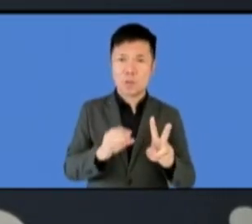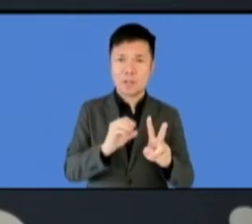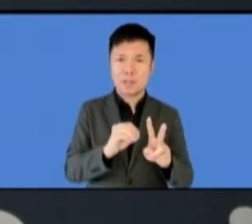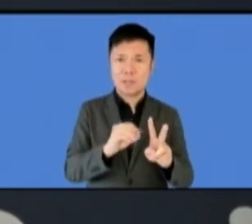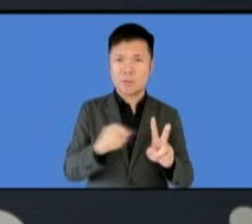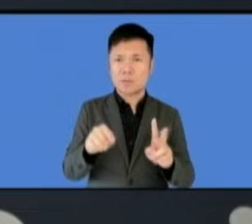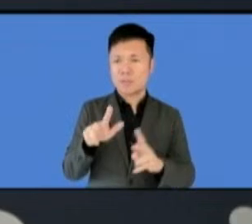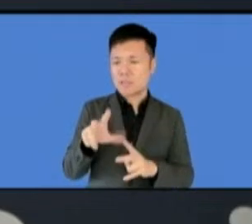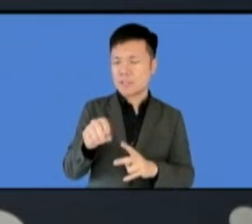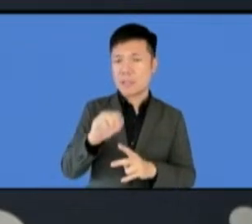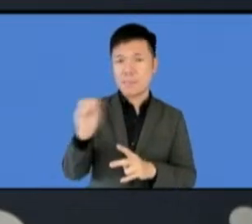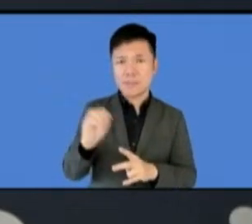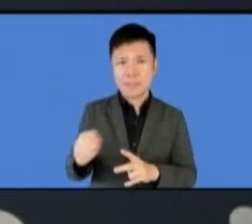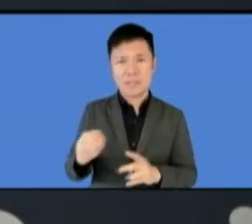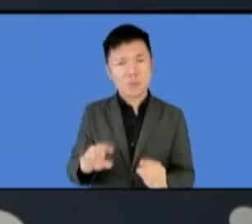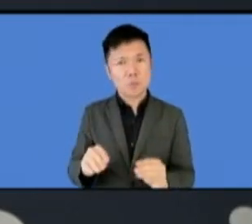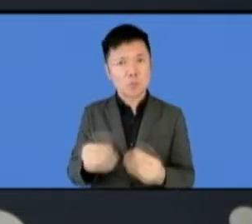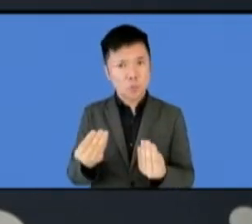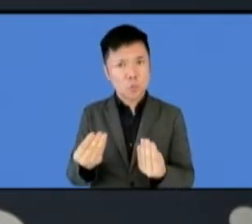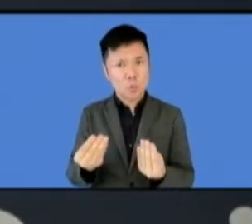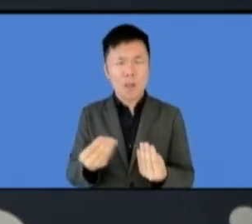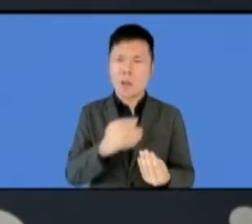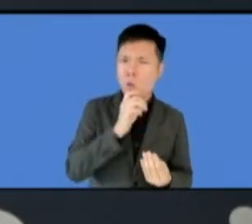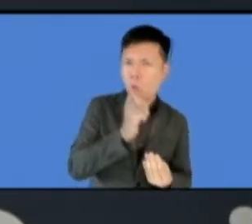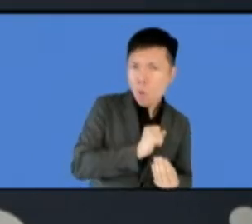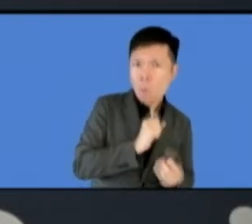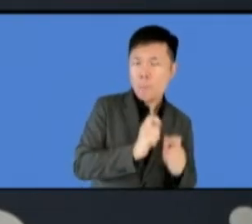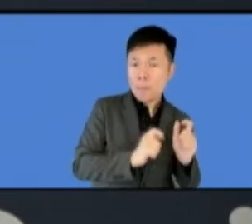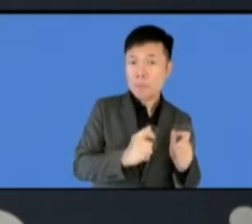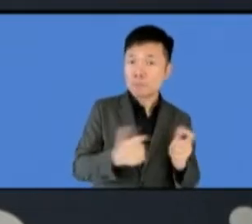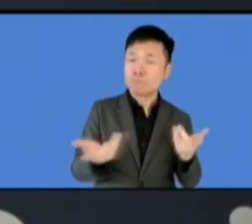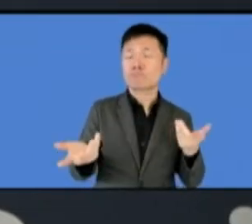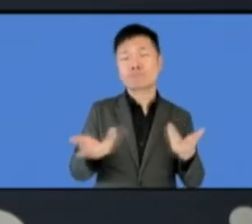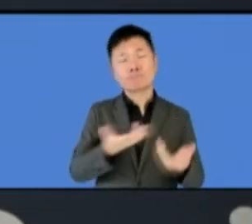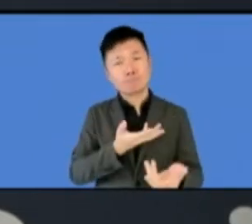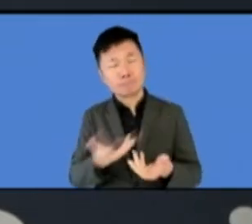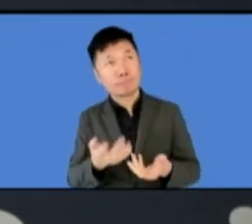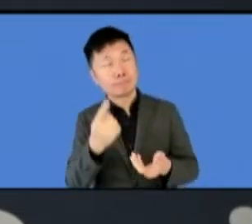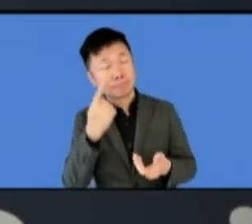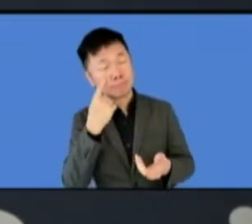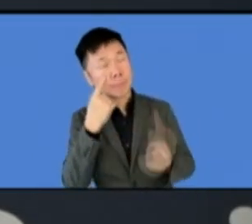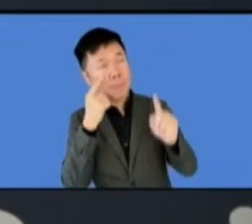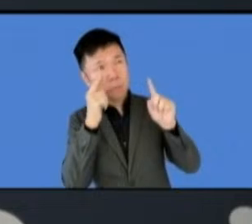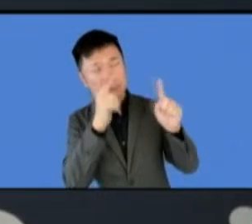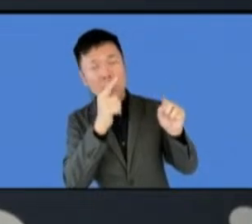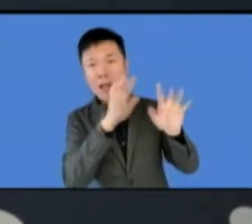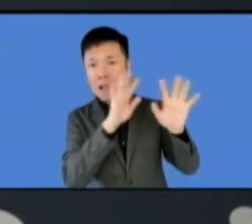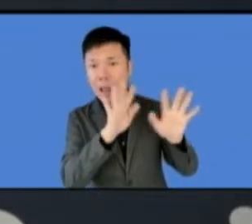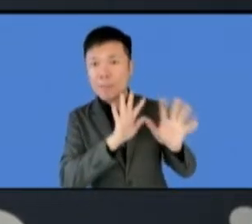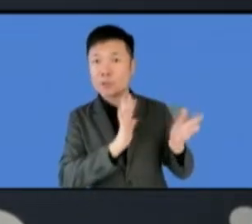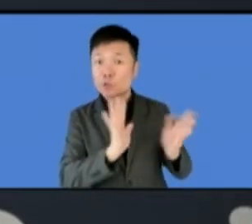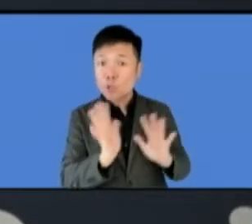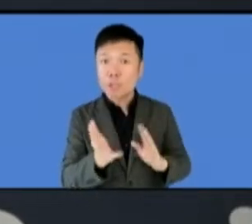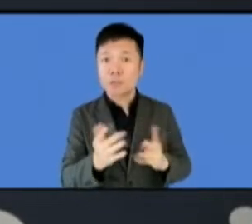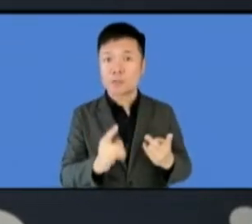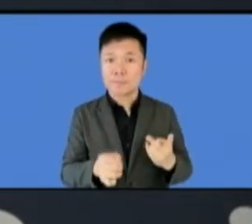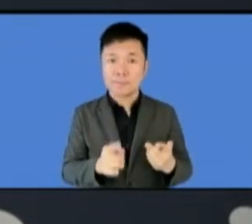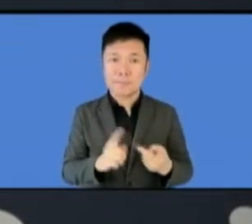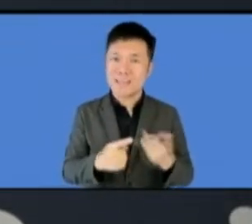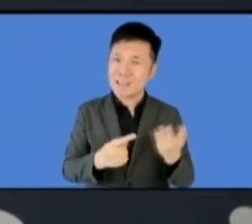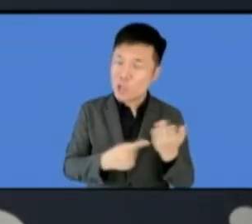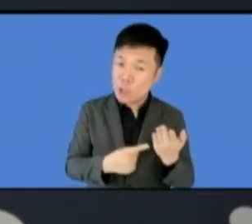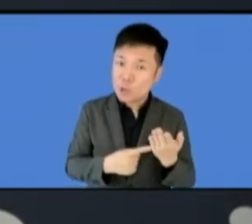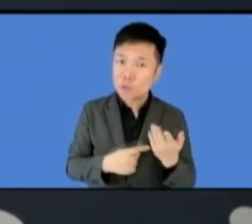members, rest are older people, and they share. They share about climate change knowledge, traditional to new. They talk